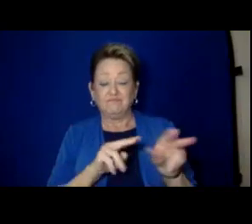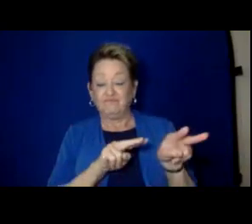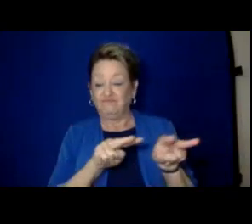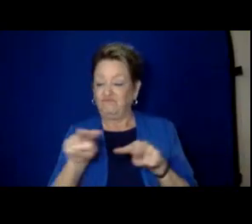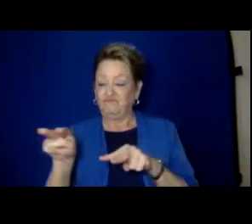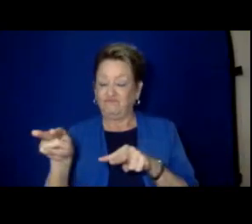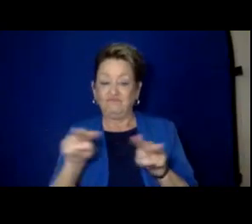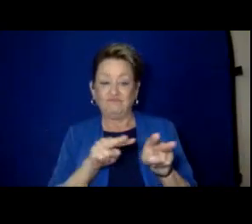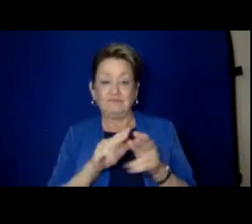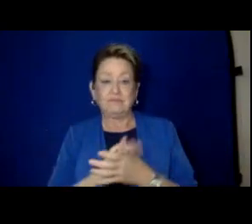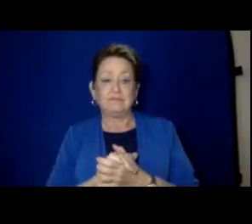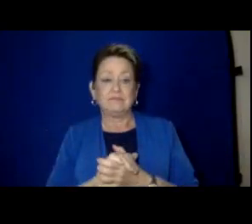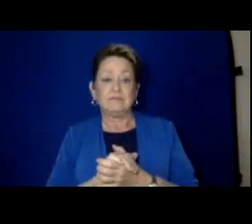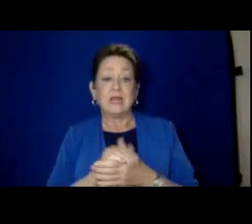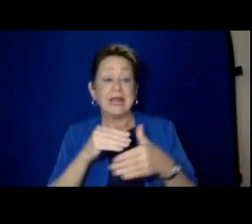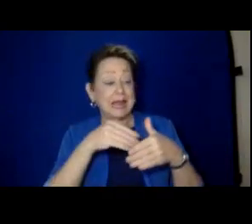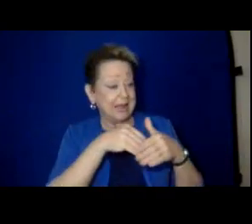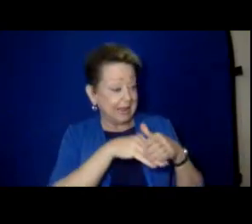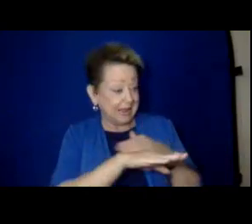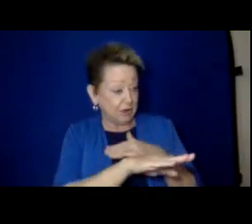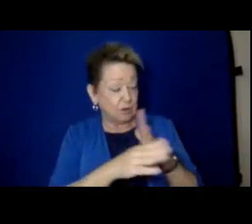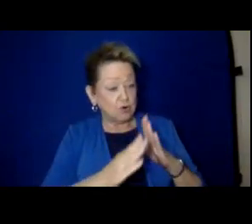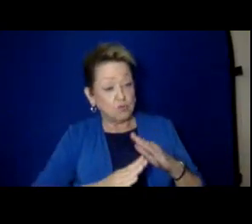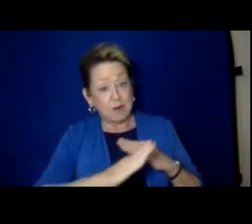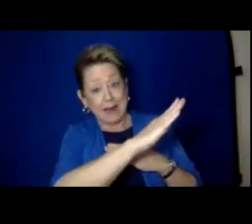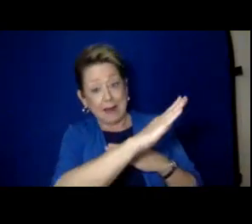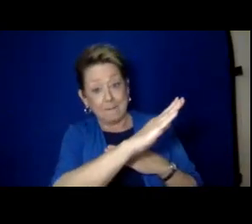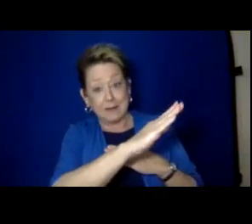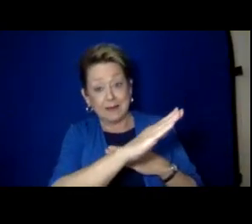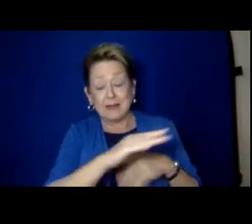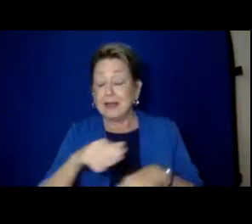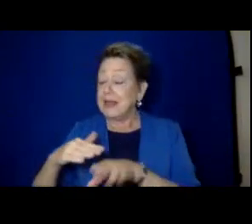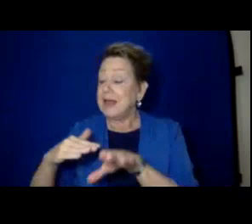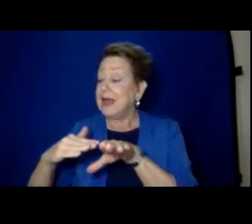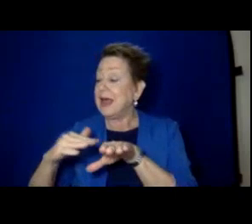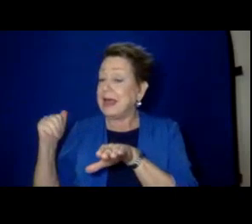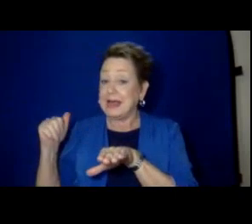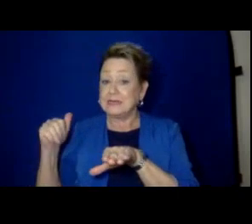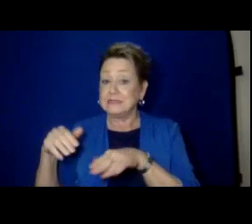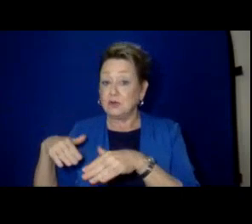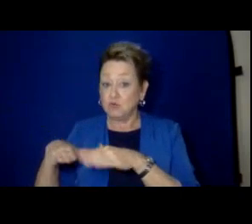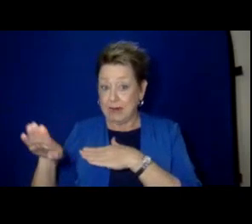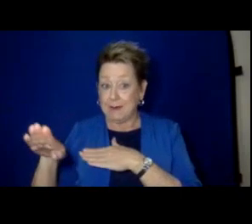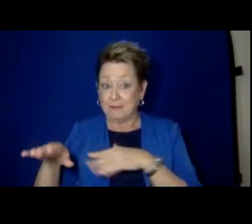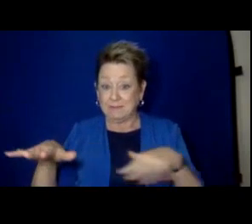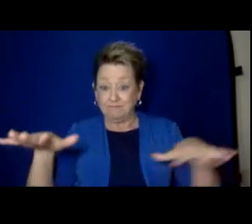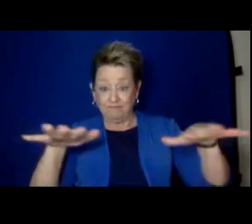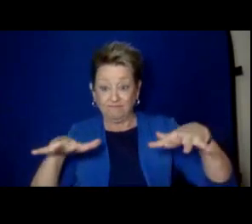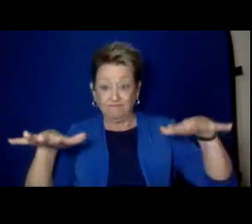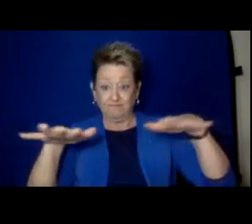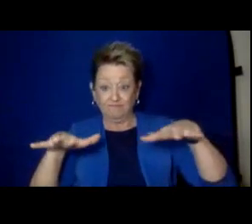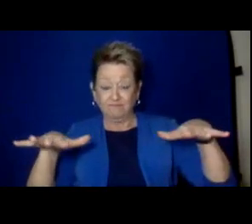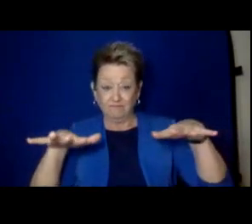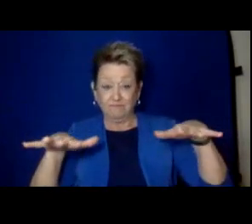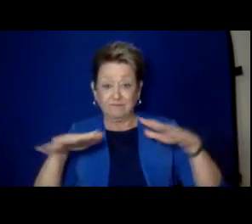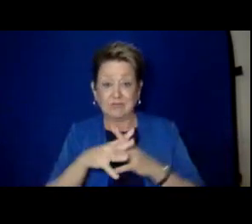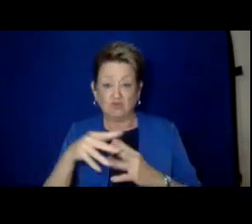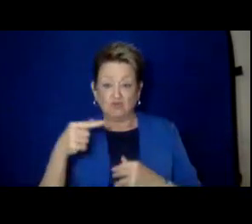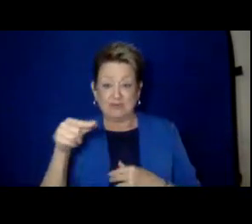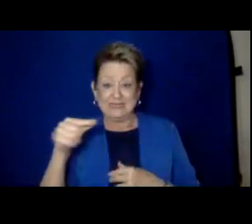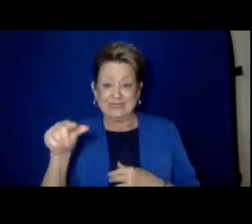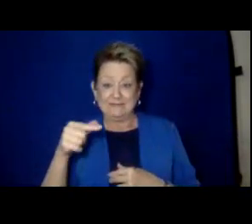showing both if you were entering the ramp and if you were exiting the ramp from the busway. And again, with the area of work, the area of impact highlighted